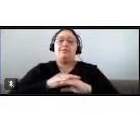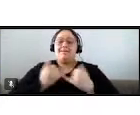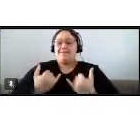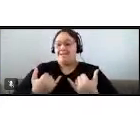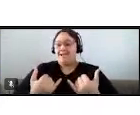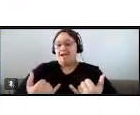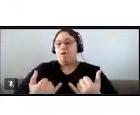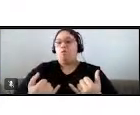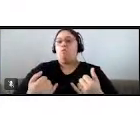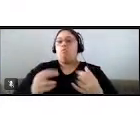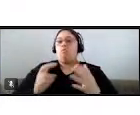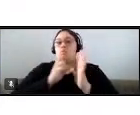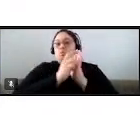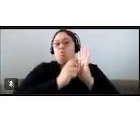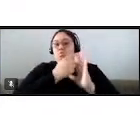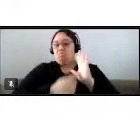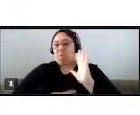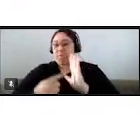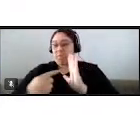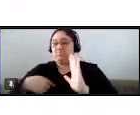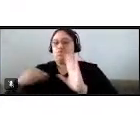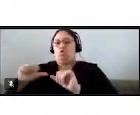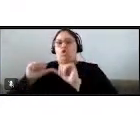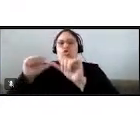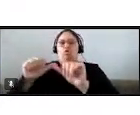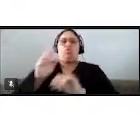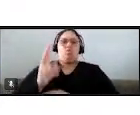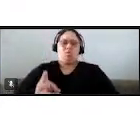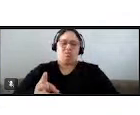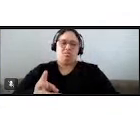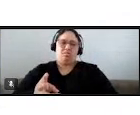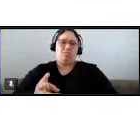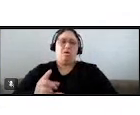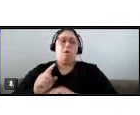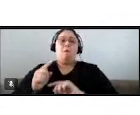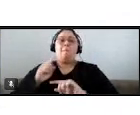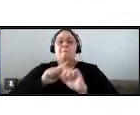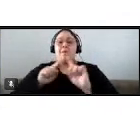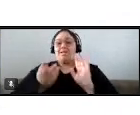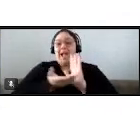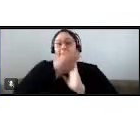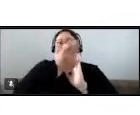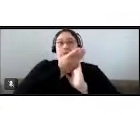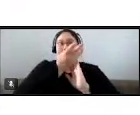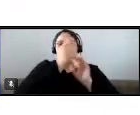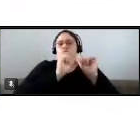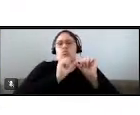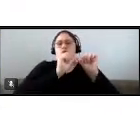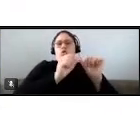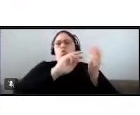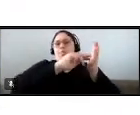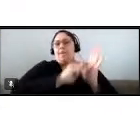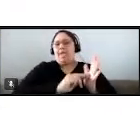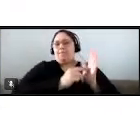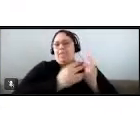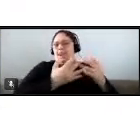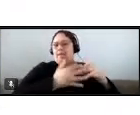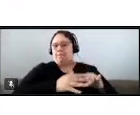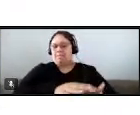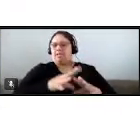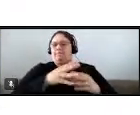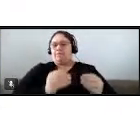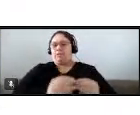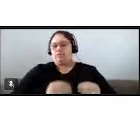current measures that are in place will continue while the upgrades are being planned, implemented, and